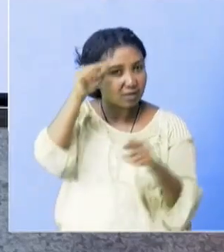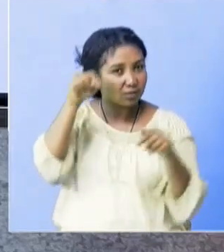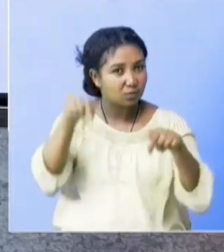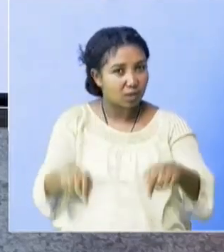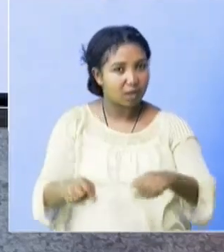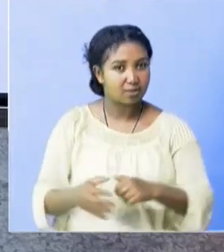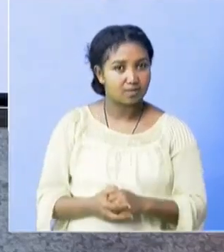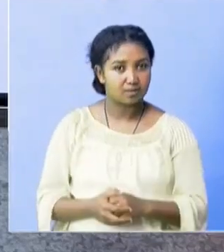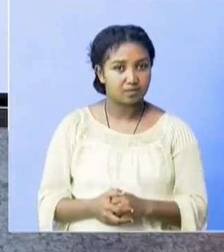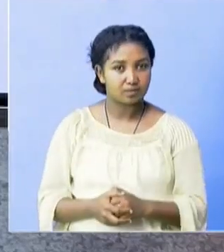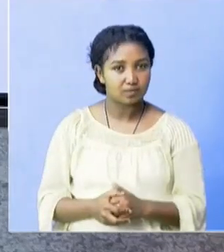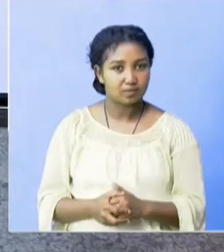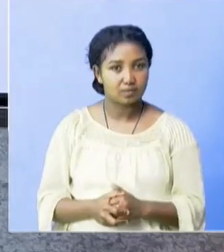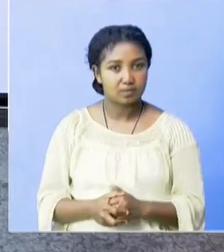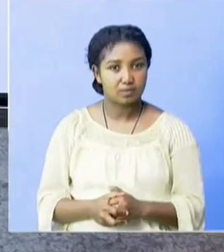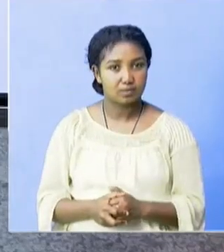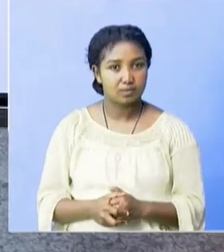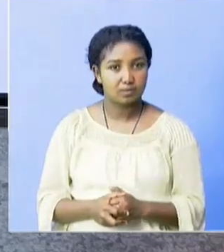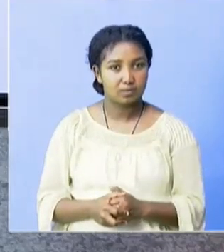today?